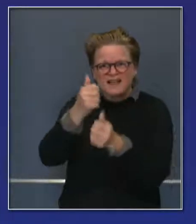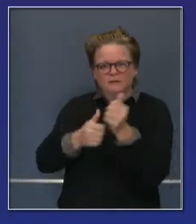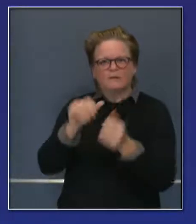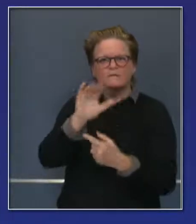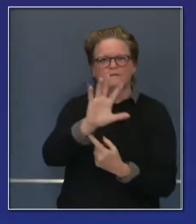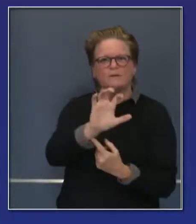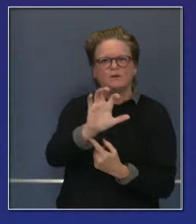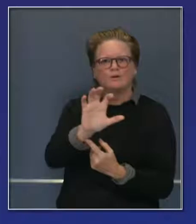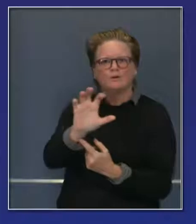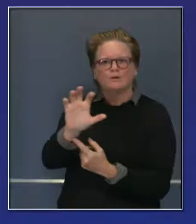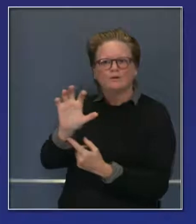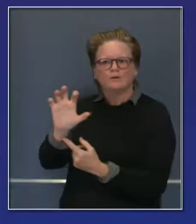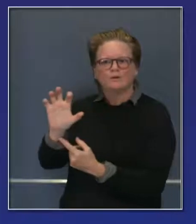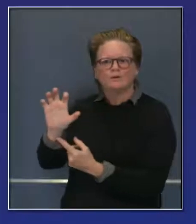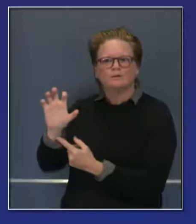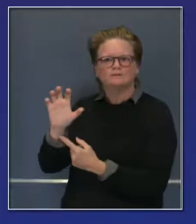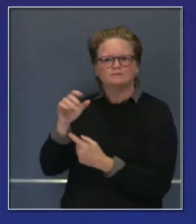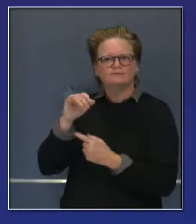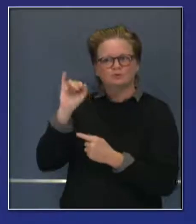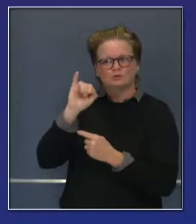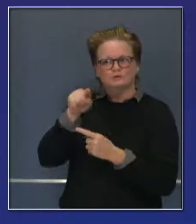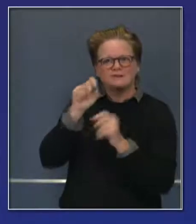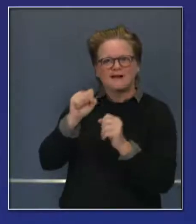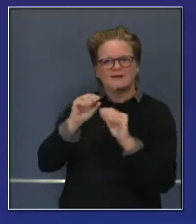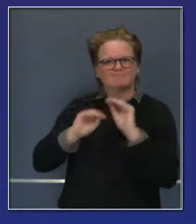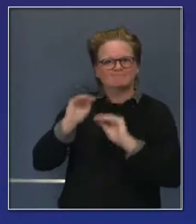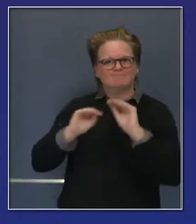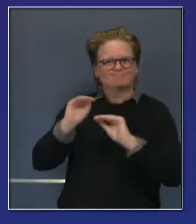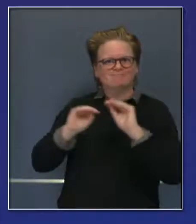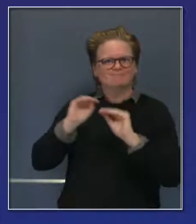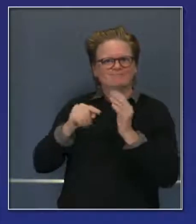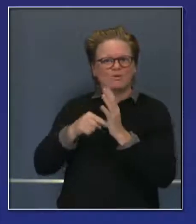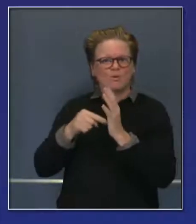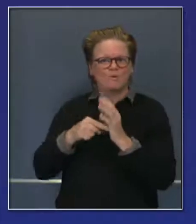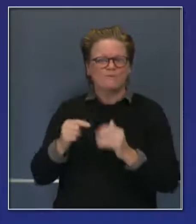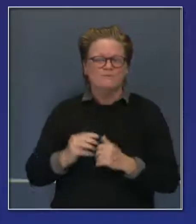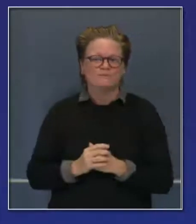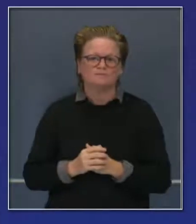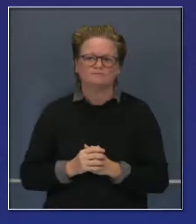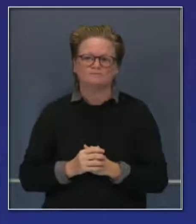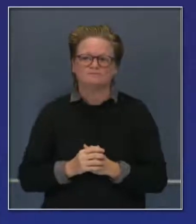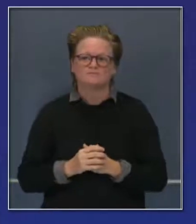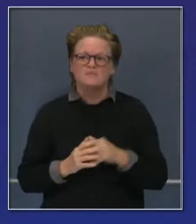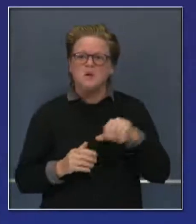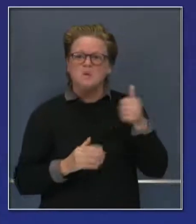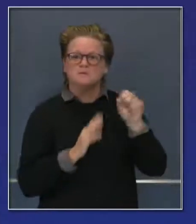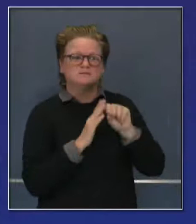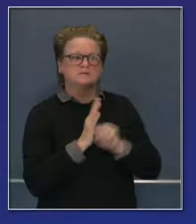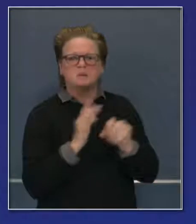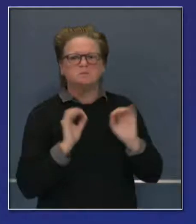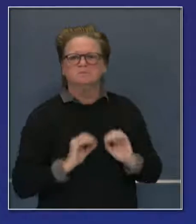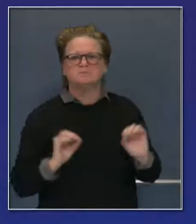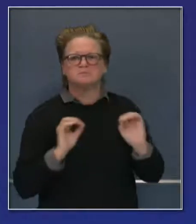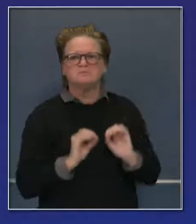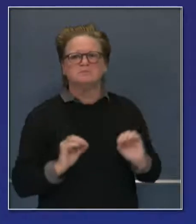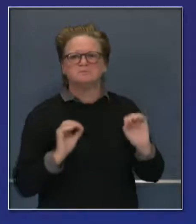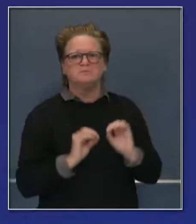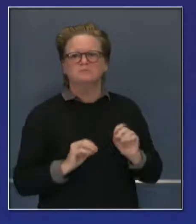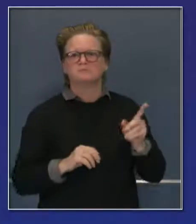in America, providing over $500, in fact, it's exactly $509